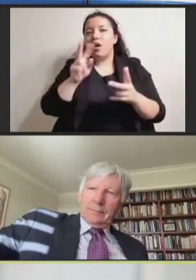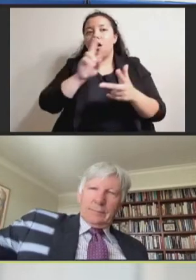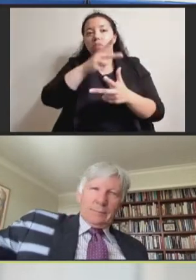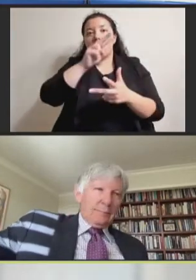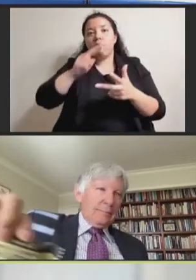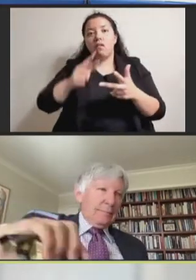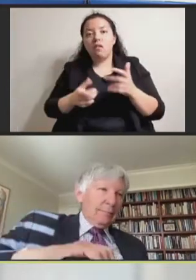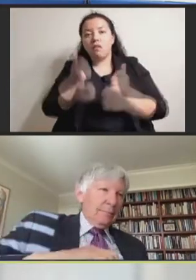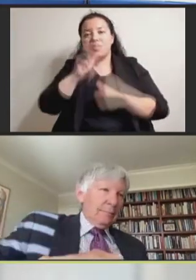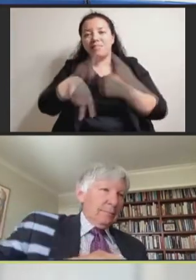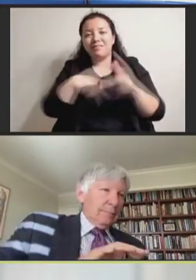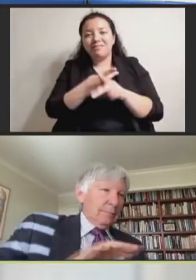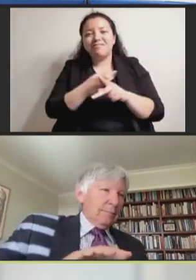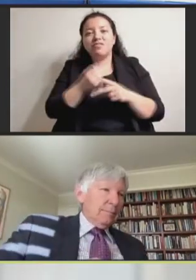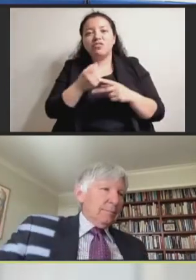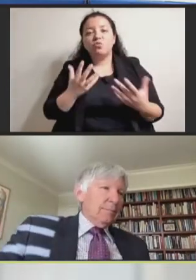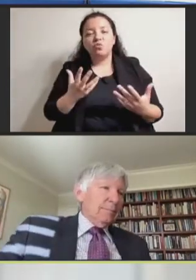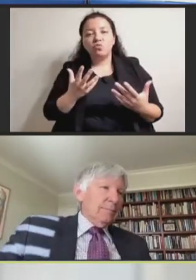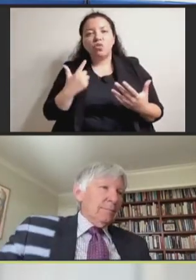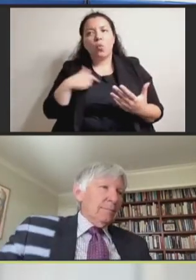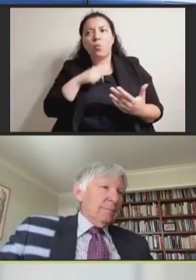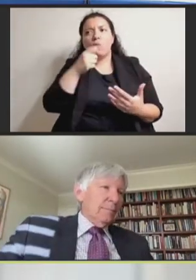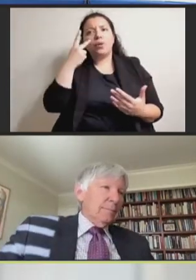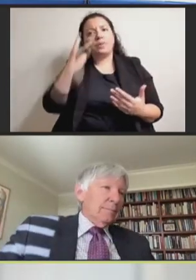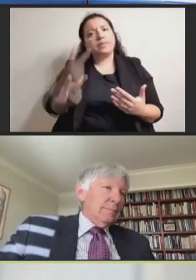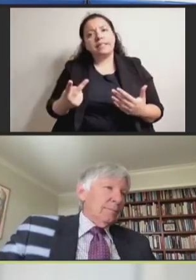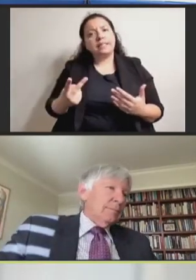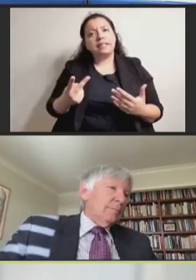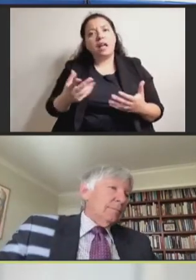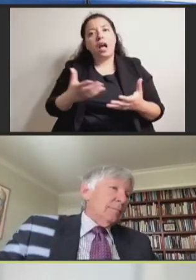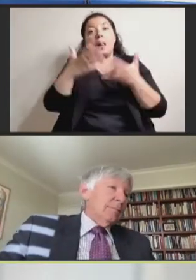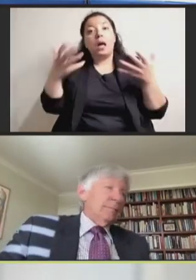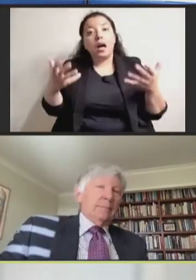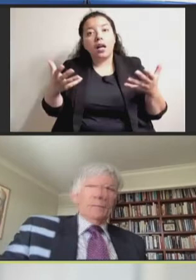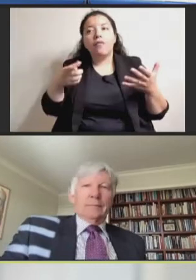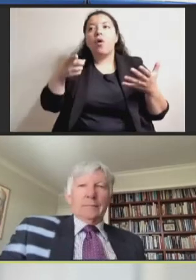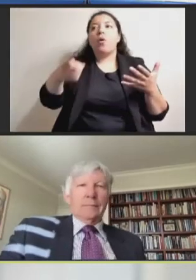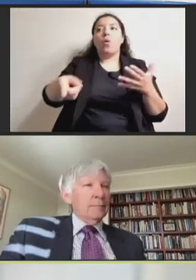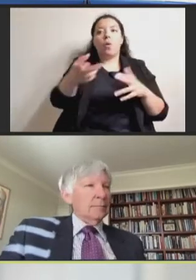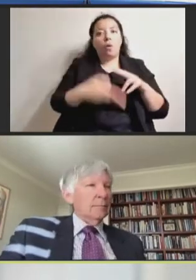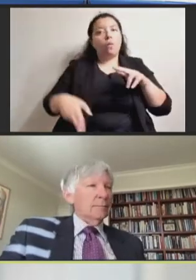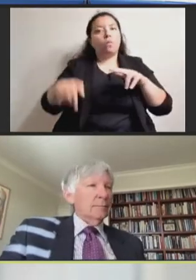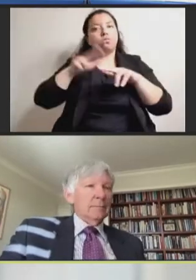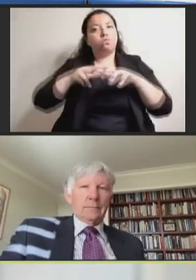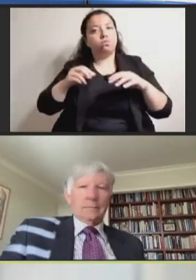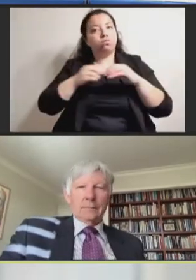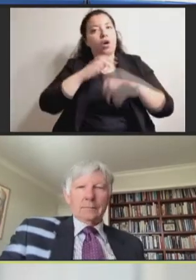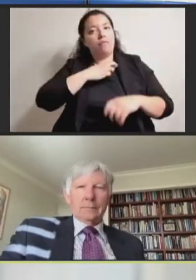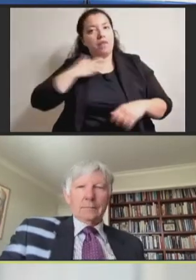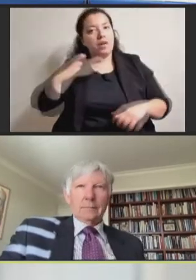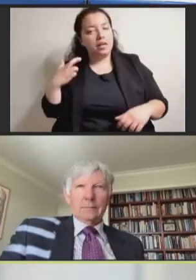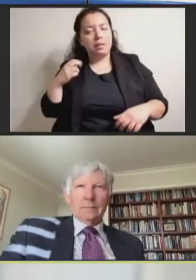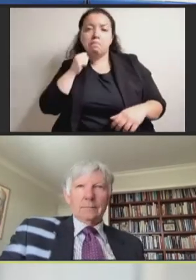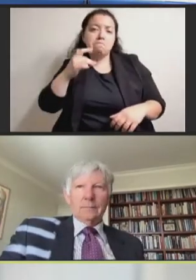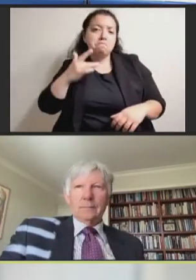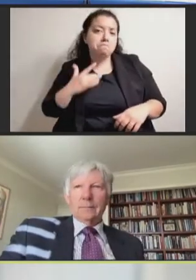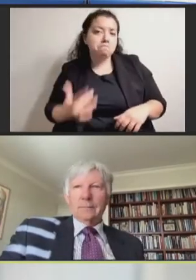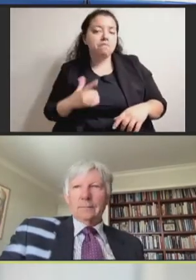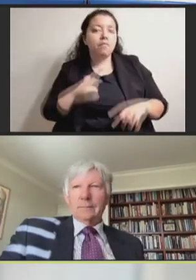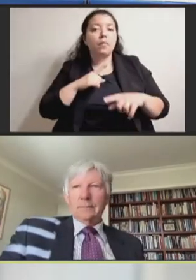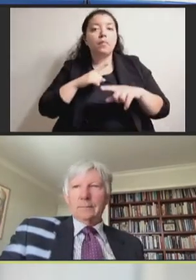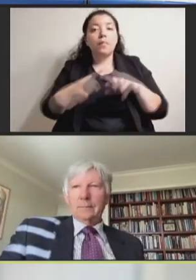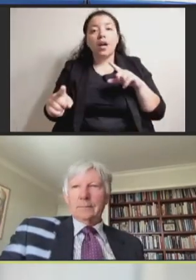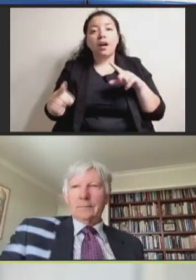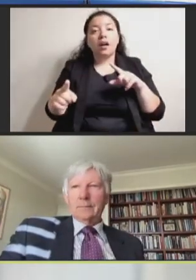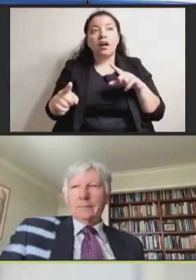have a lot of evidence that we're seeing any increased risk, but we don't look to see if someone had an outcome, whether they had the outcome